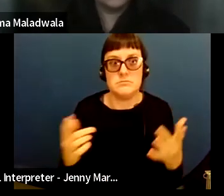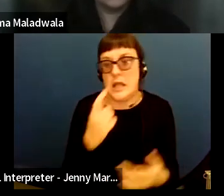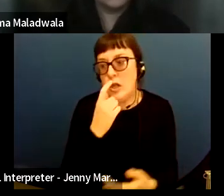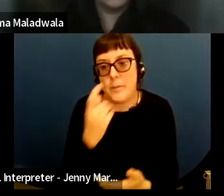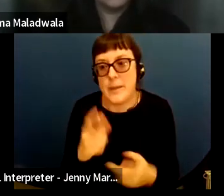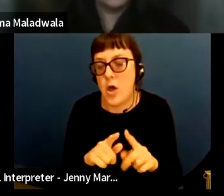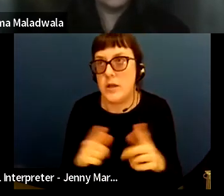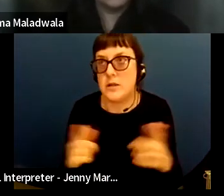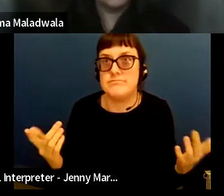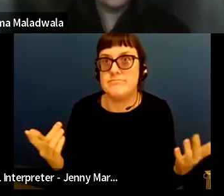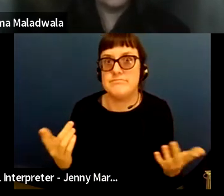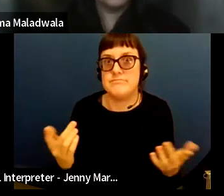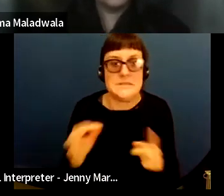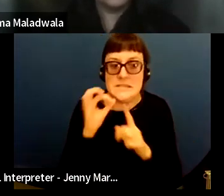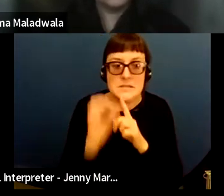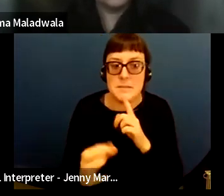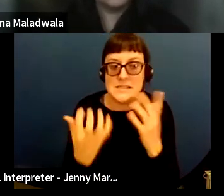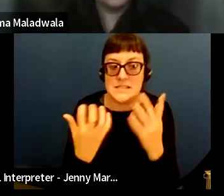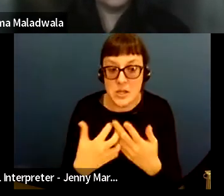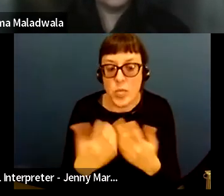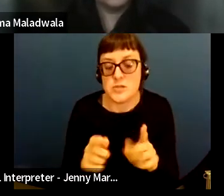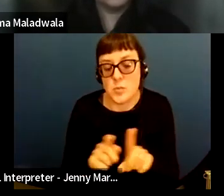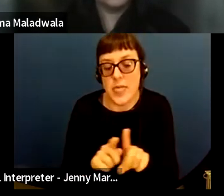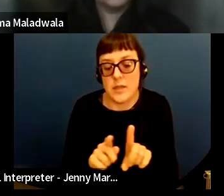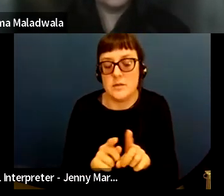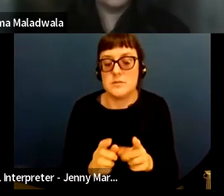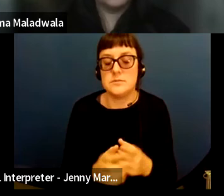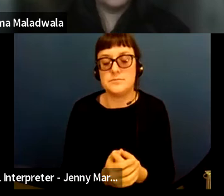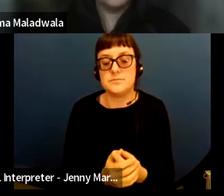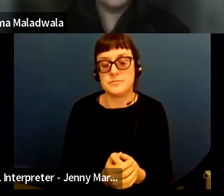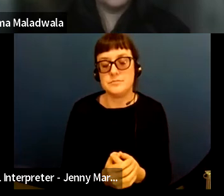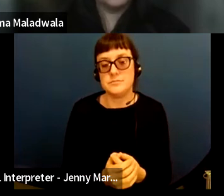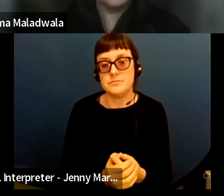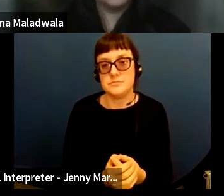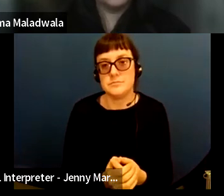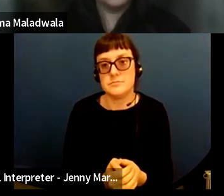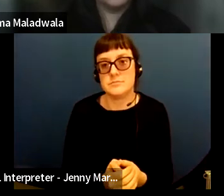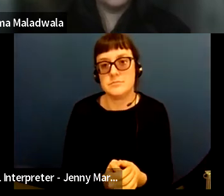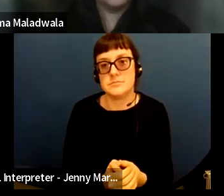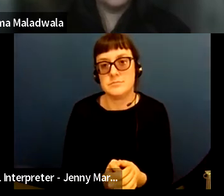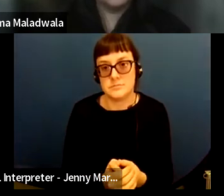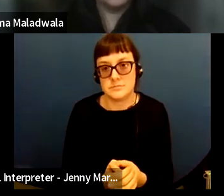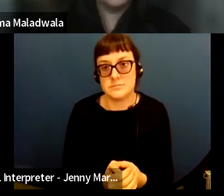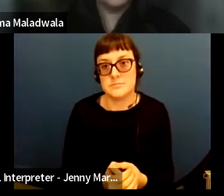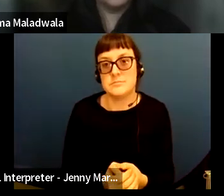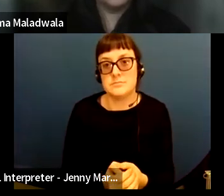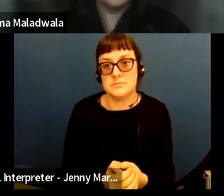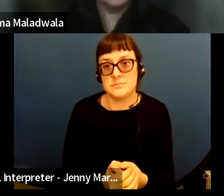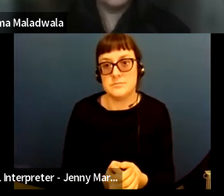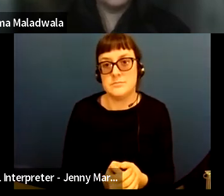you know, specialist technology as well. And I think that part of the thinking there is,